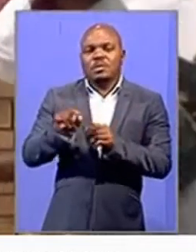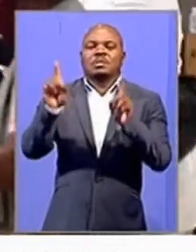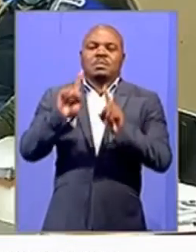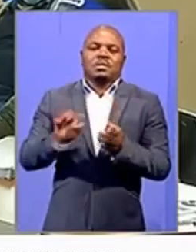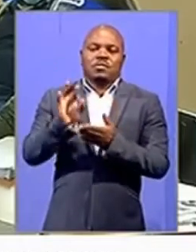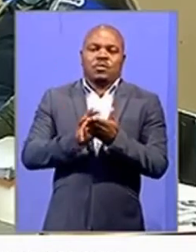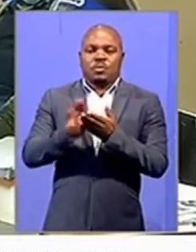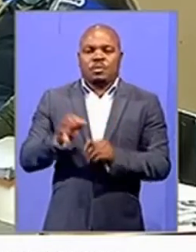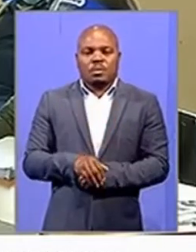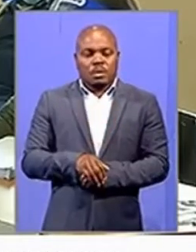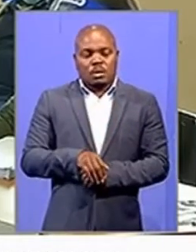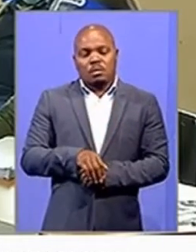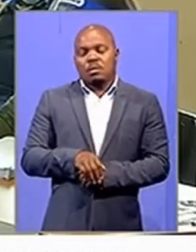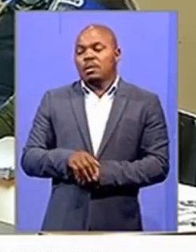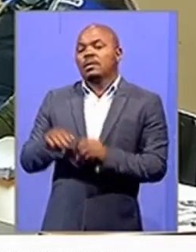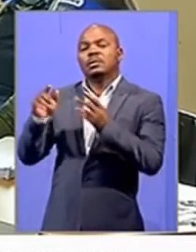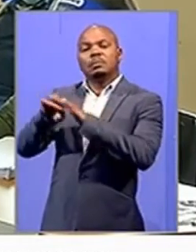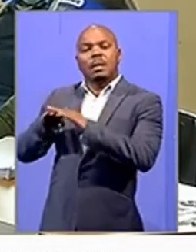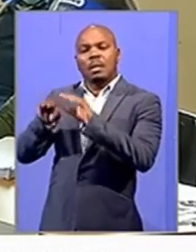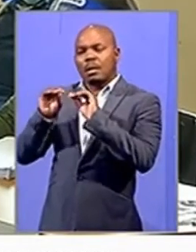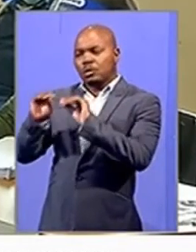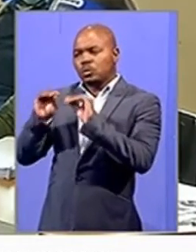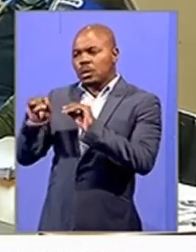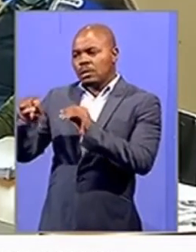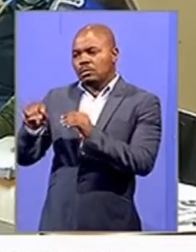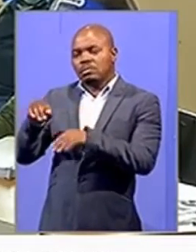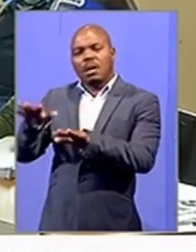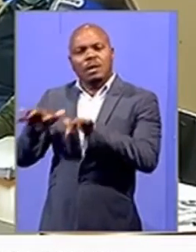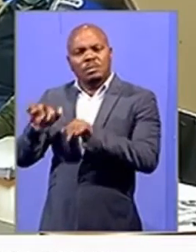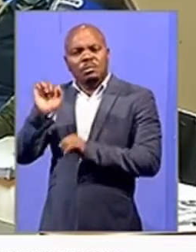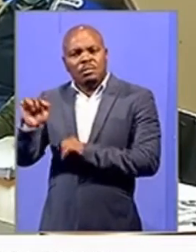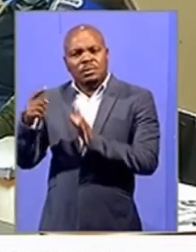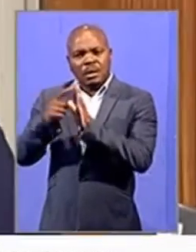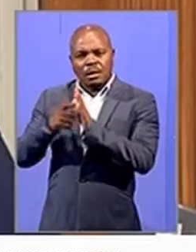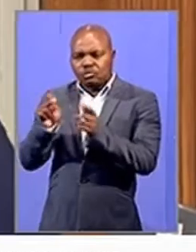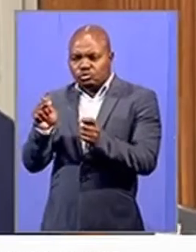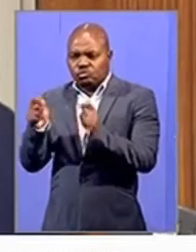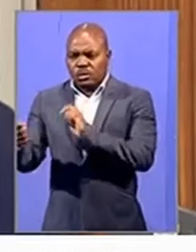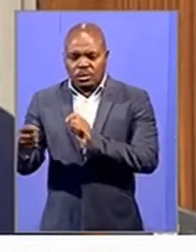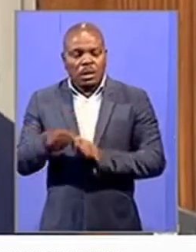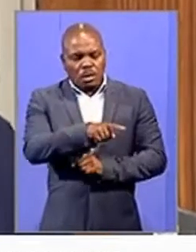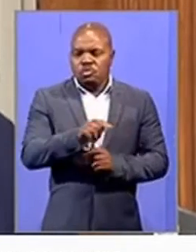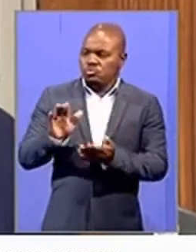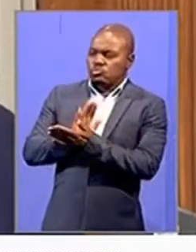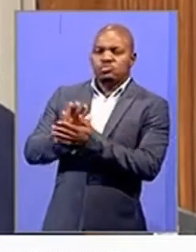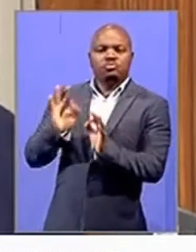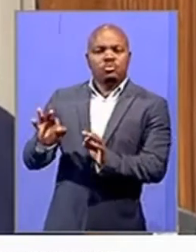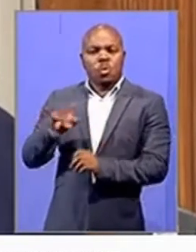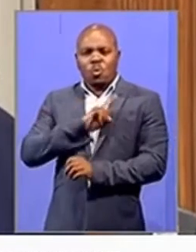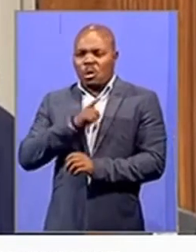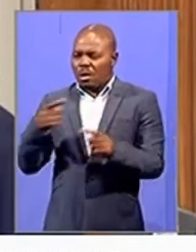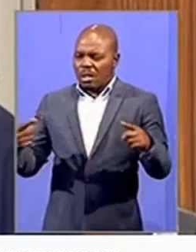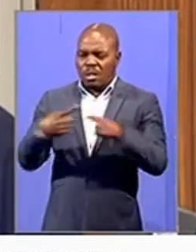tshwetso ya lefapha la thuto ya motheo ya go fetola letlha la ditlhatlhobo tsa makgaola kgang tsa matriki tsa monongwaga gore le se thulane